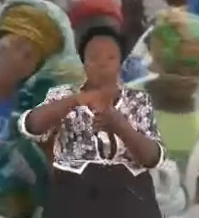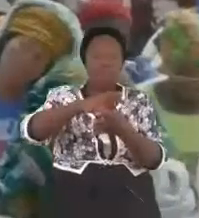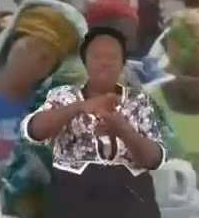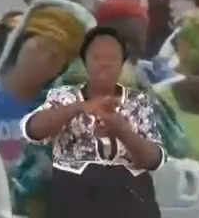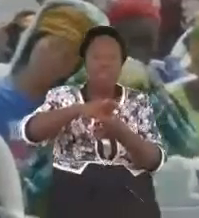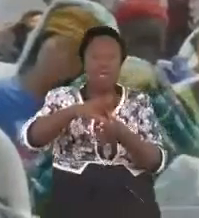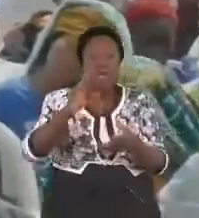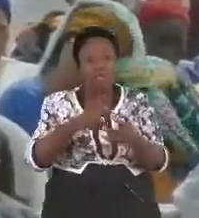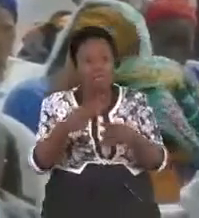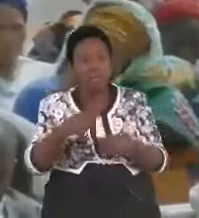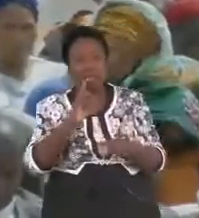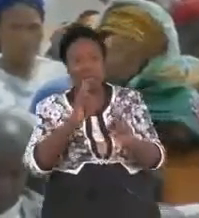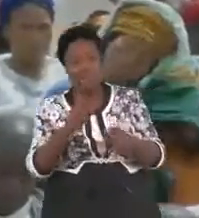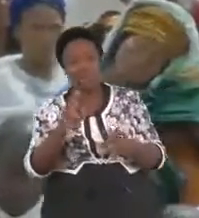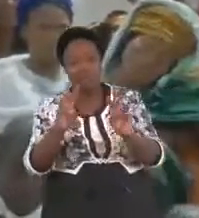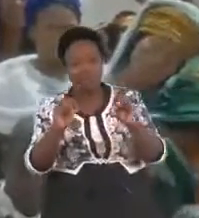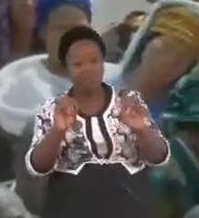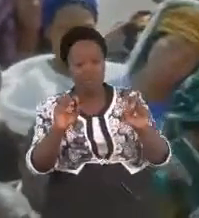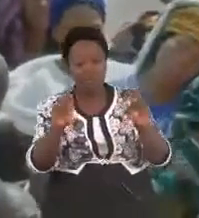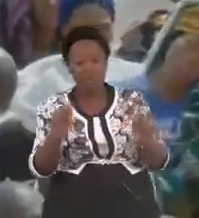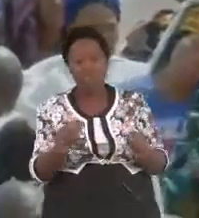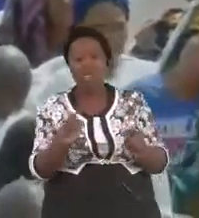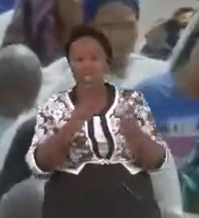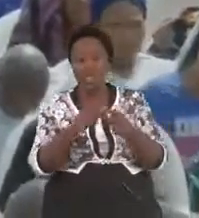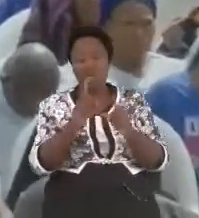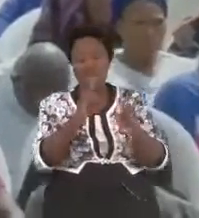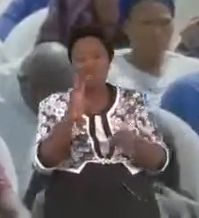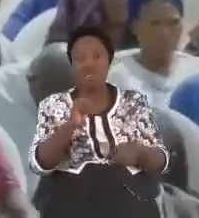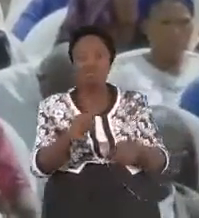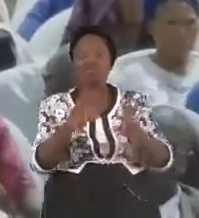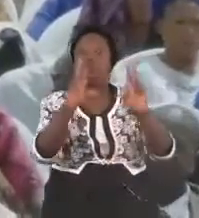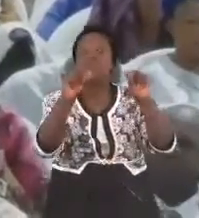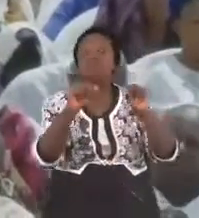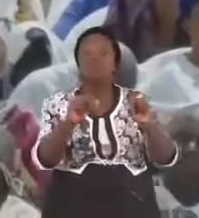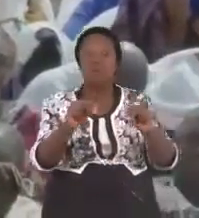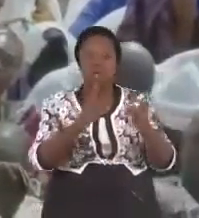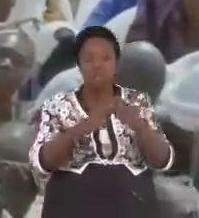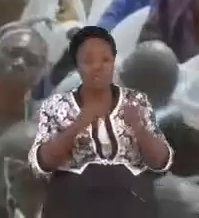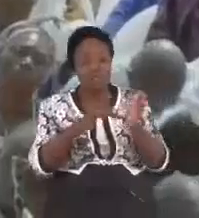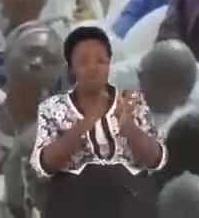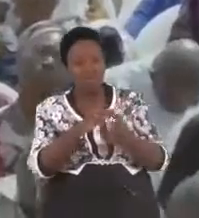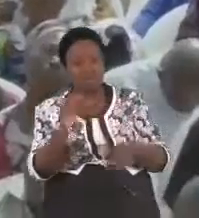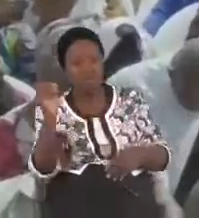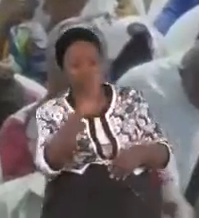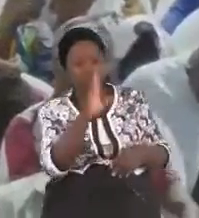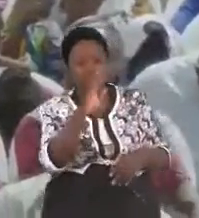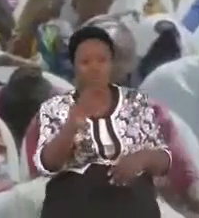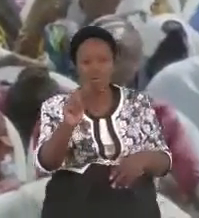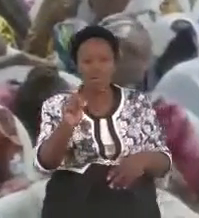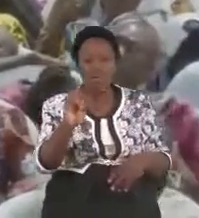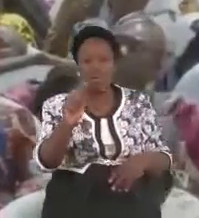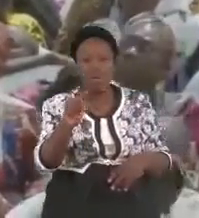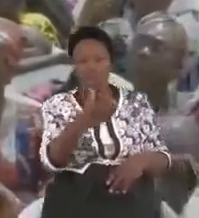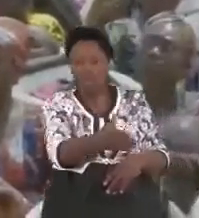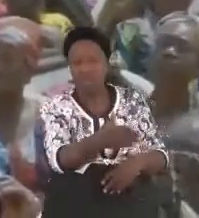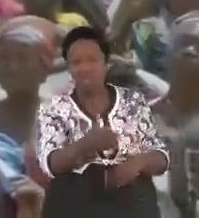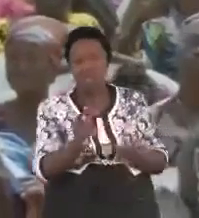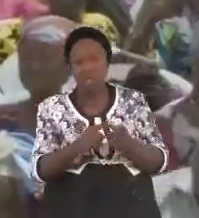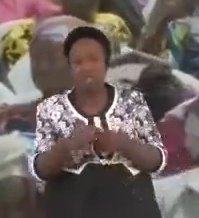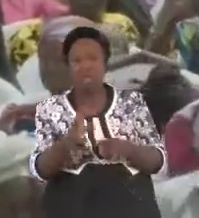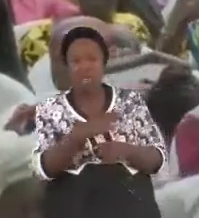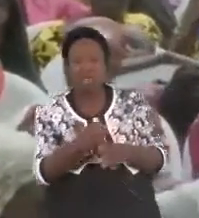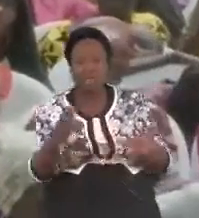him no and then jesus told them cast your natch there and they did and they caught a